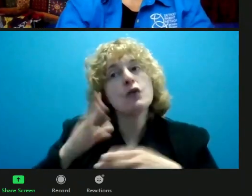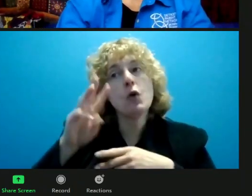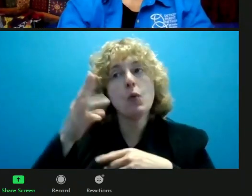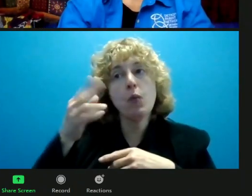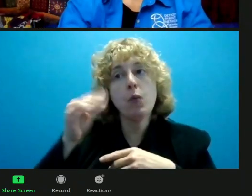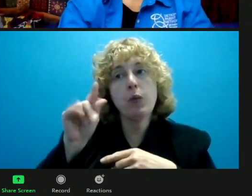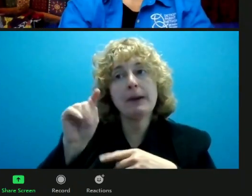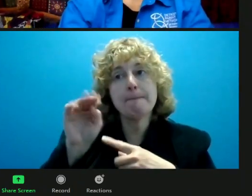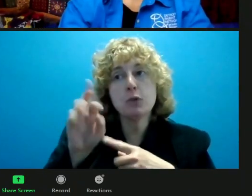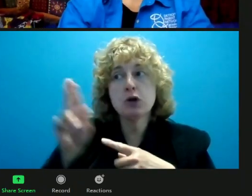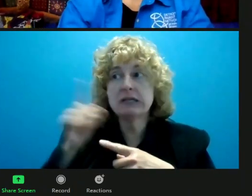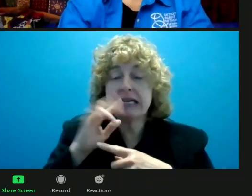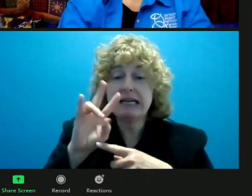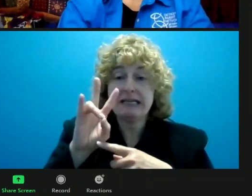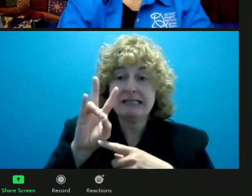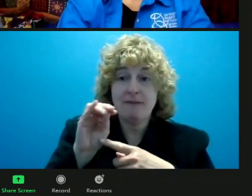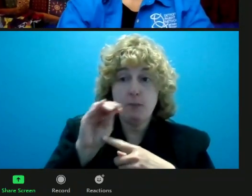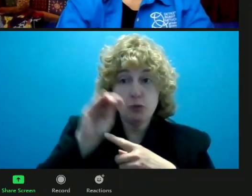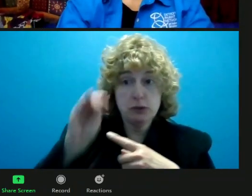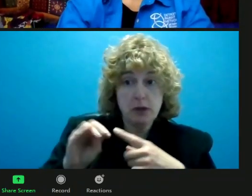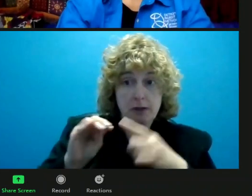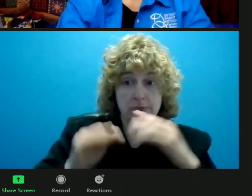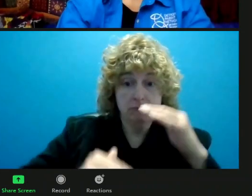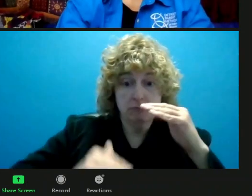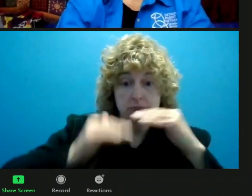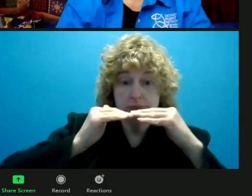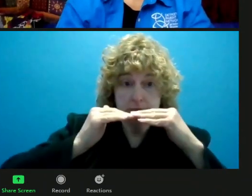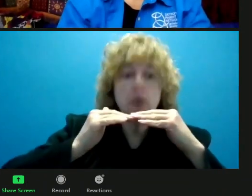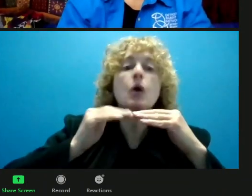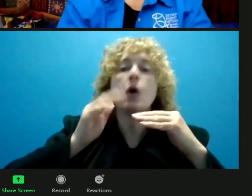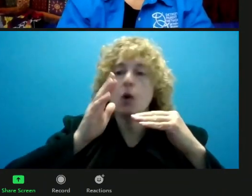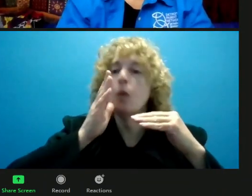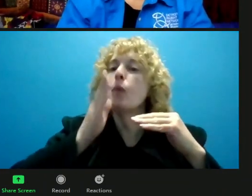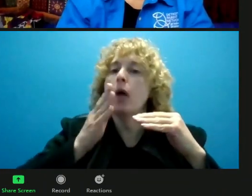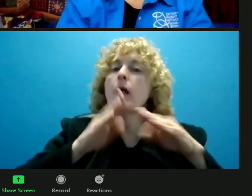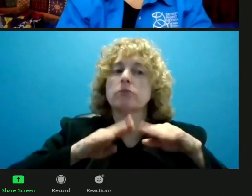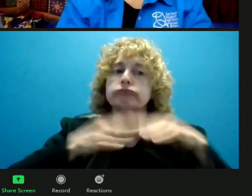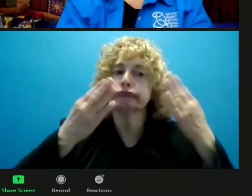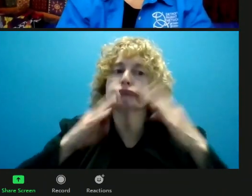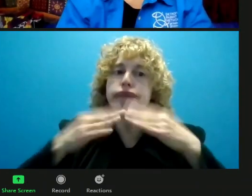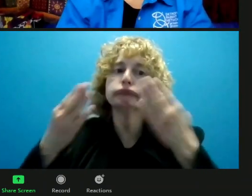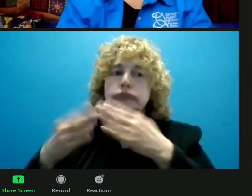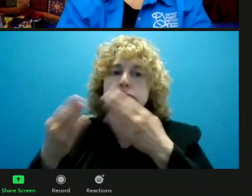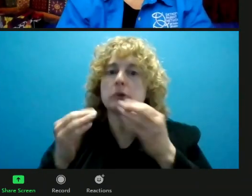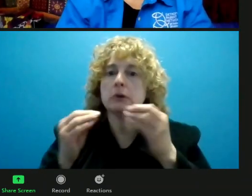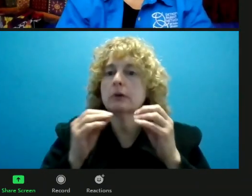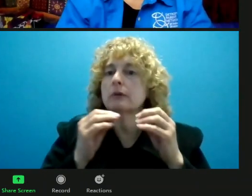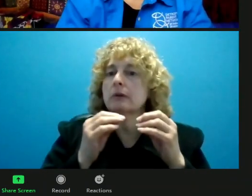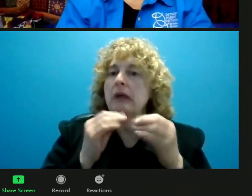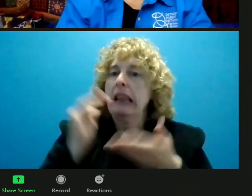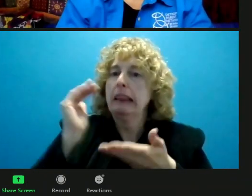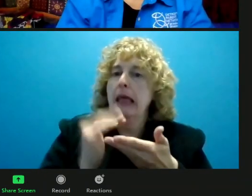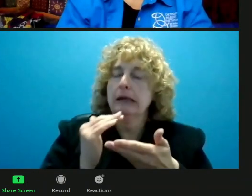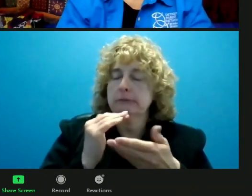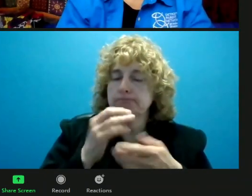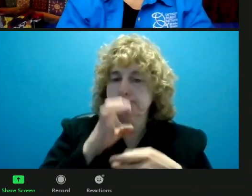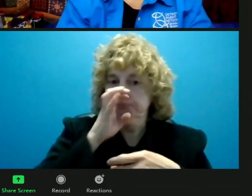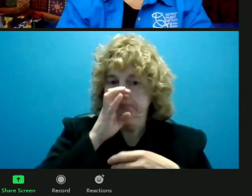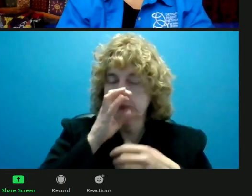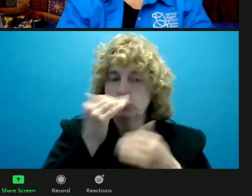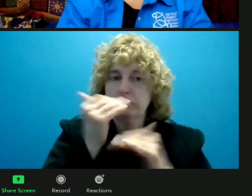another set of, um, restrictions, um, to be, uh, removed. Right. And so we all have to do our part. Um,